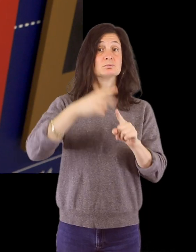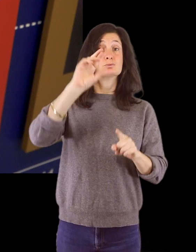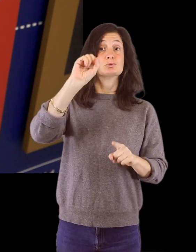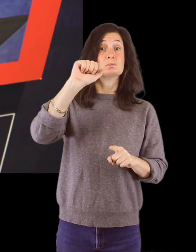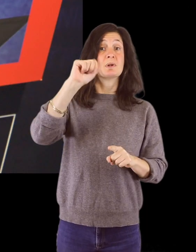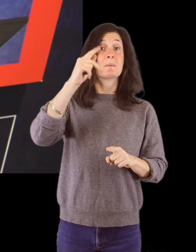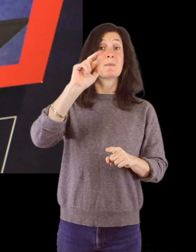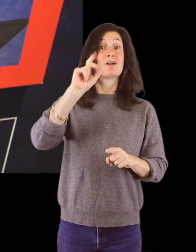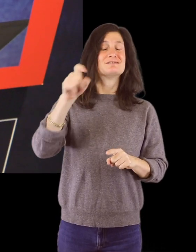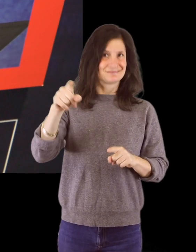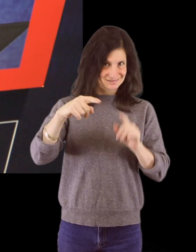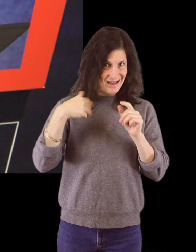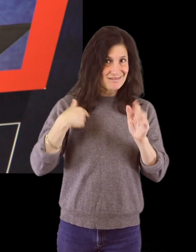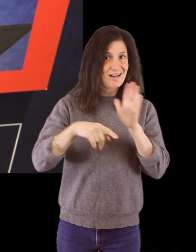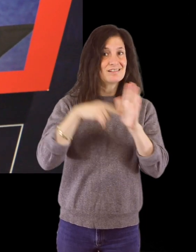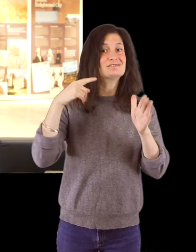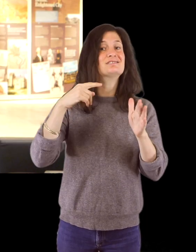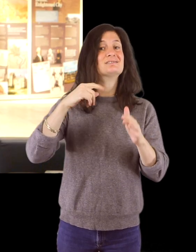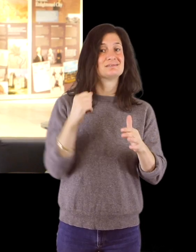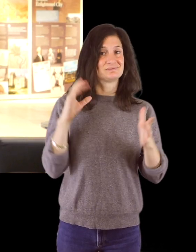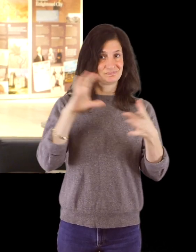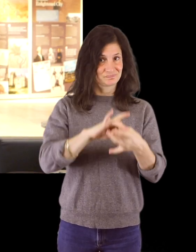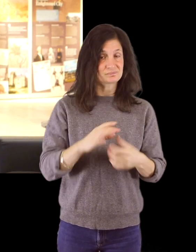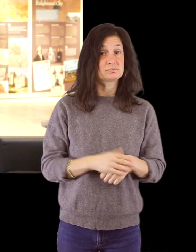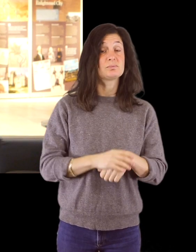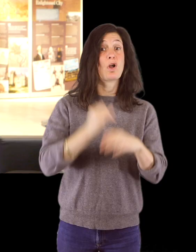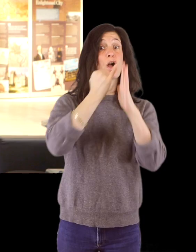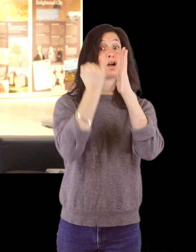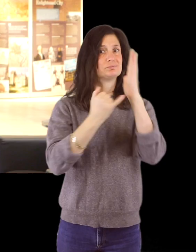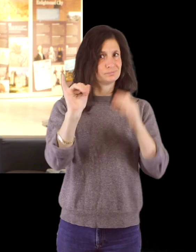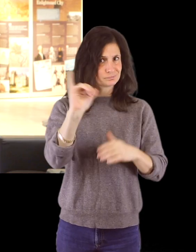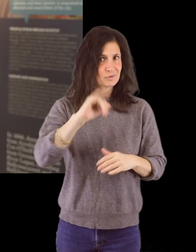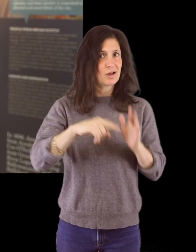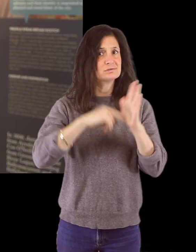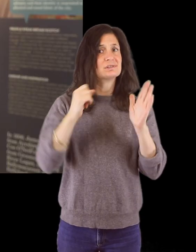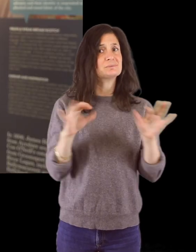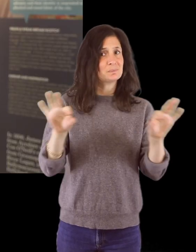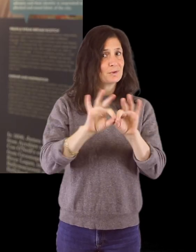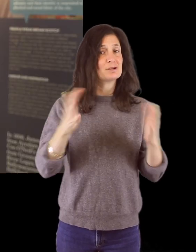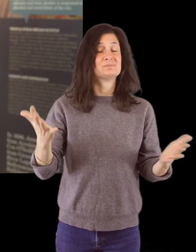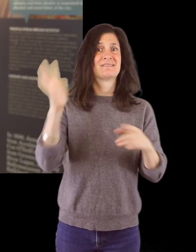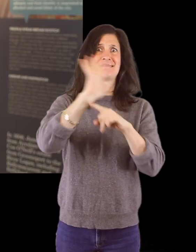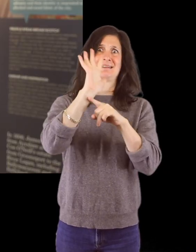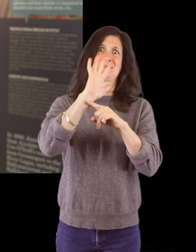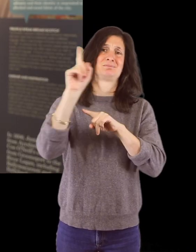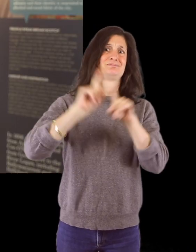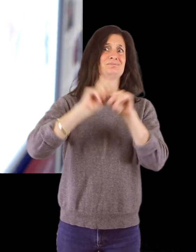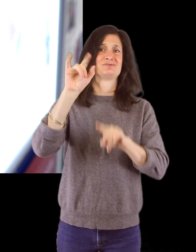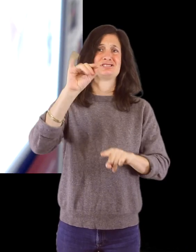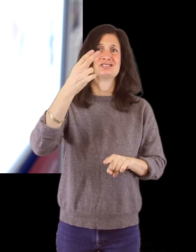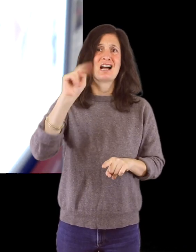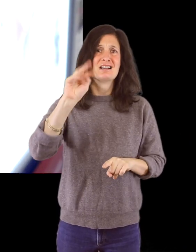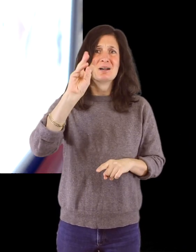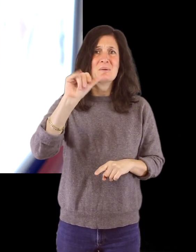that even Rosa Parks had Scots-Irish ancestry. We also look at our place in the arts within America,